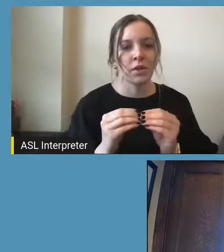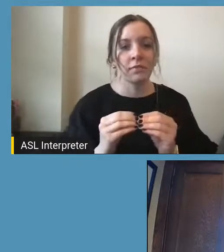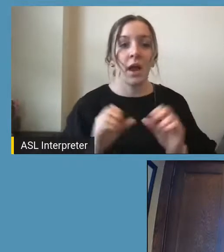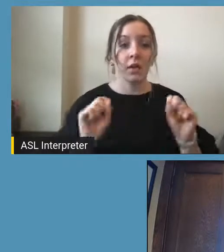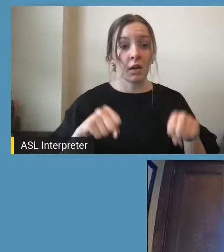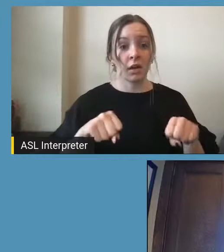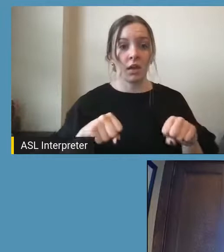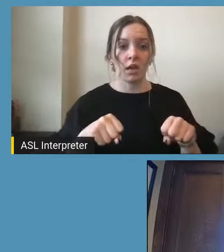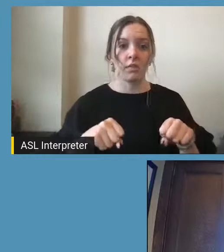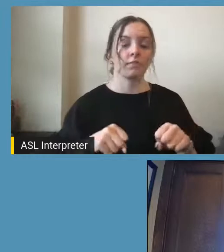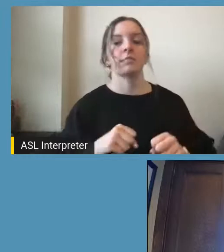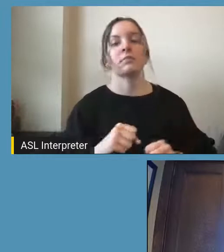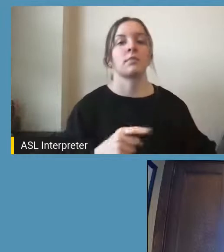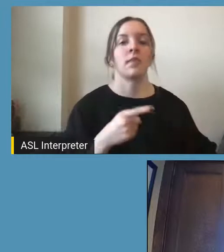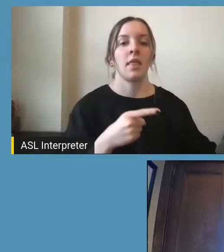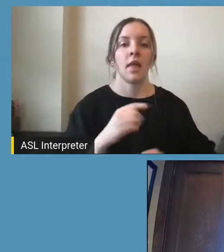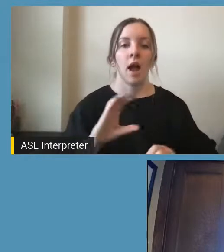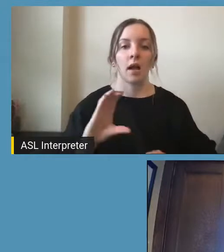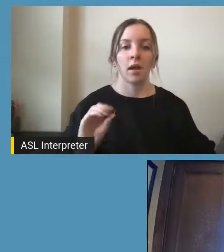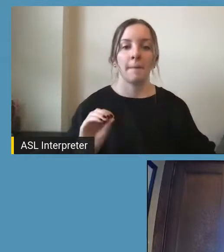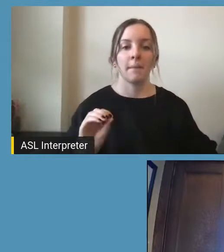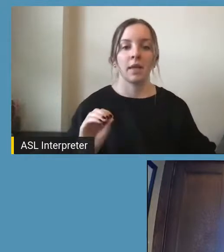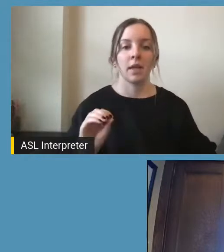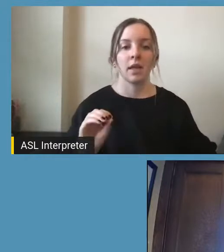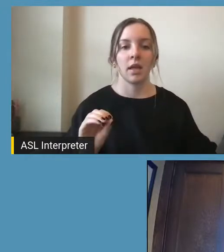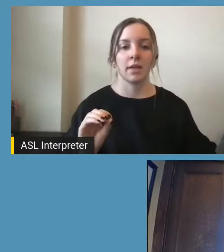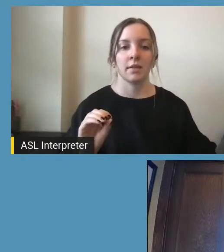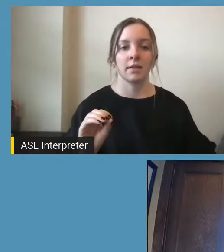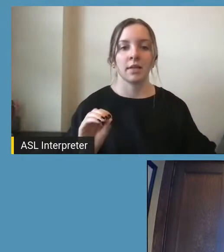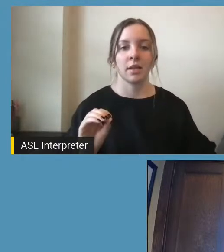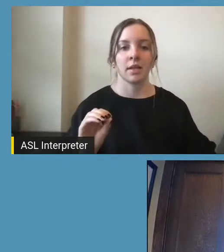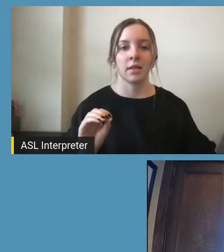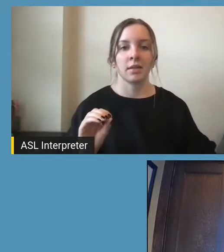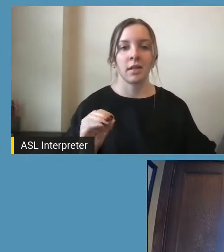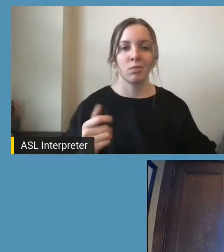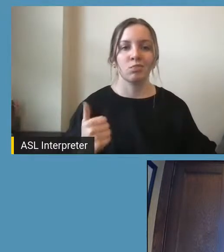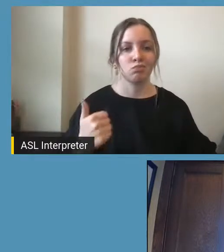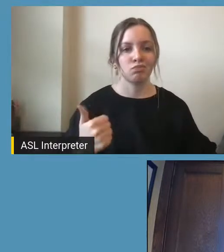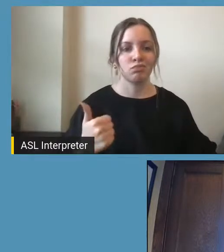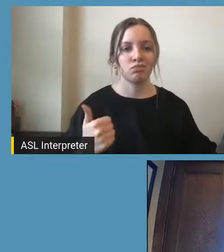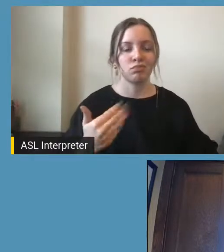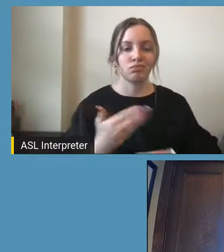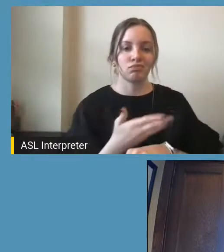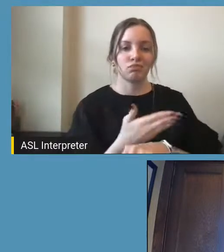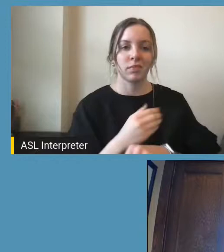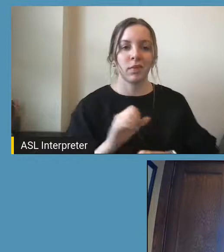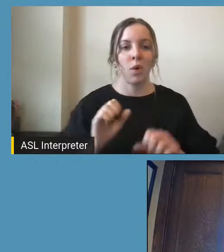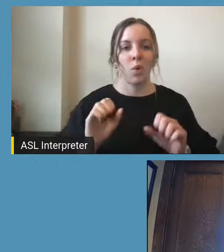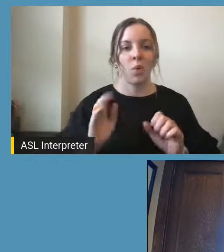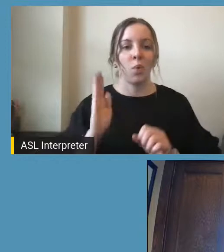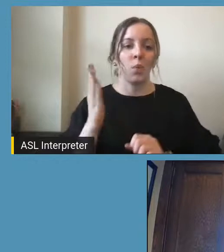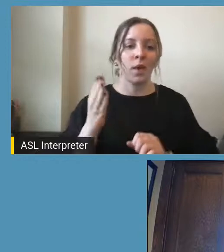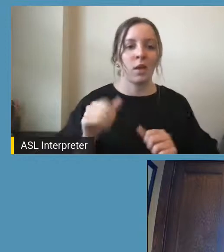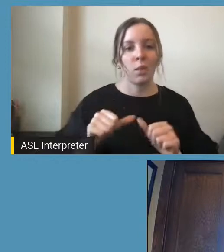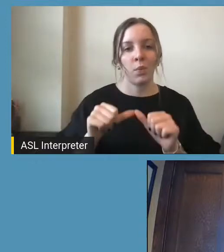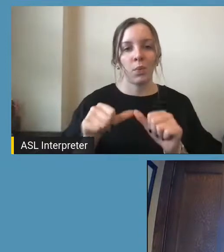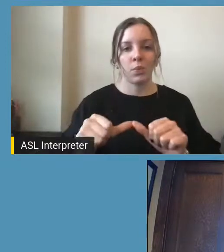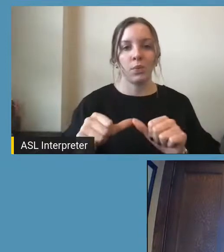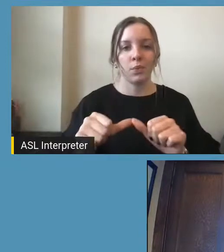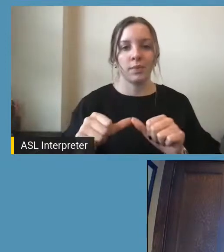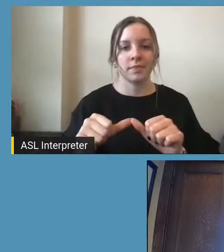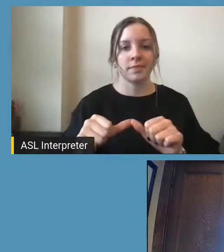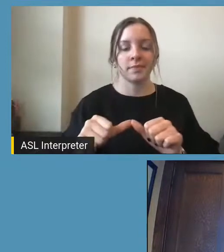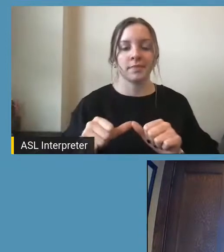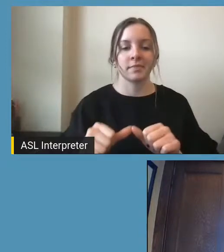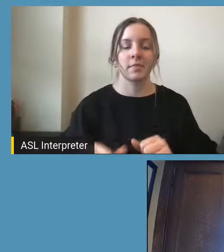good, healthy company. It looks like it's going to be around for a bit. And again, that's where I probably reach out